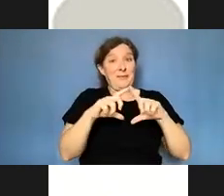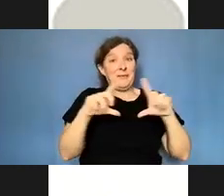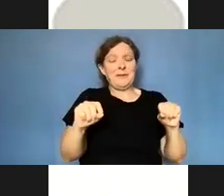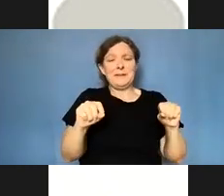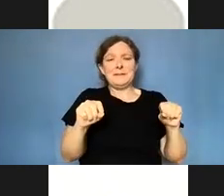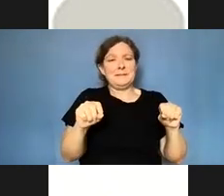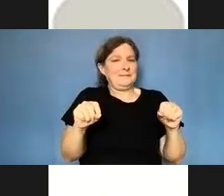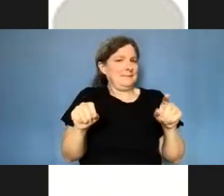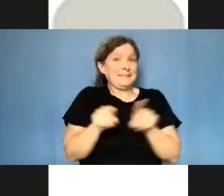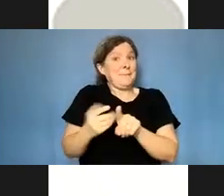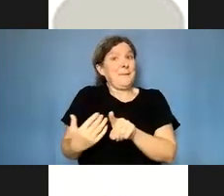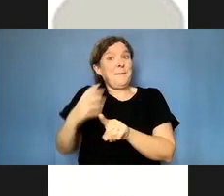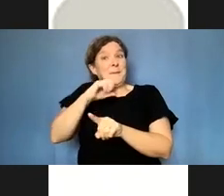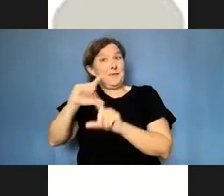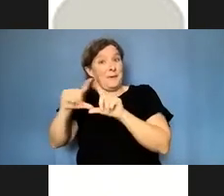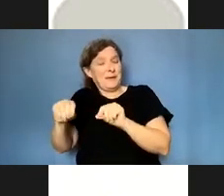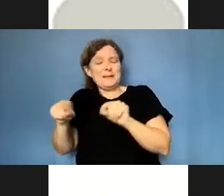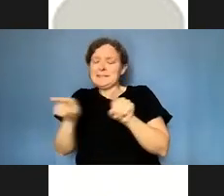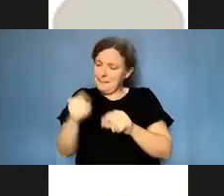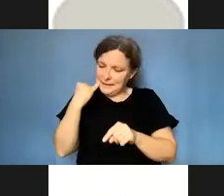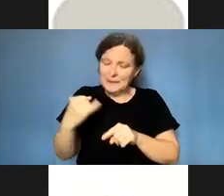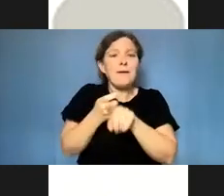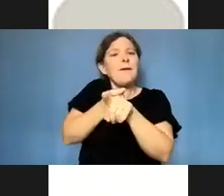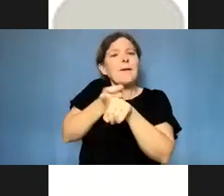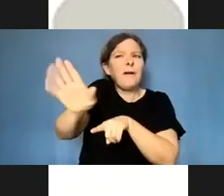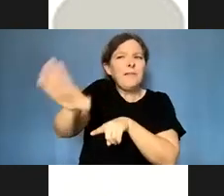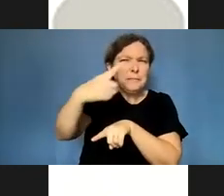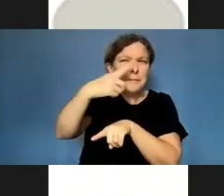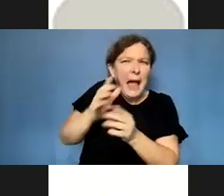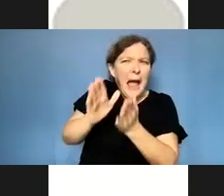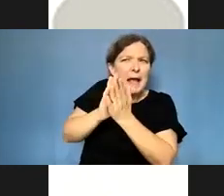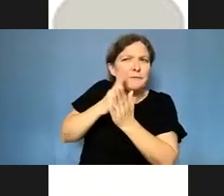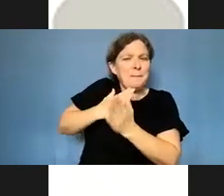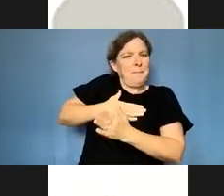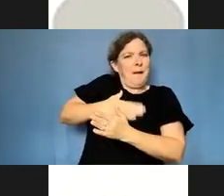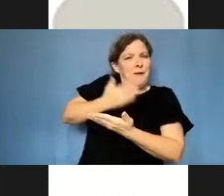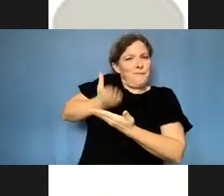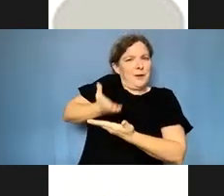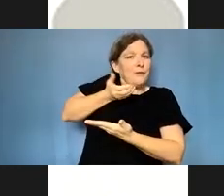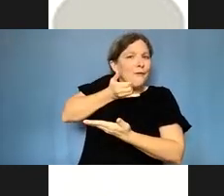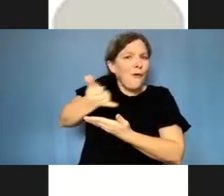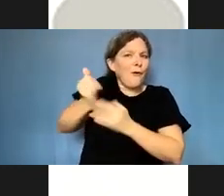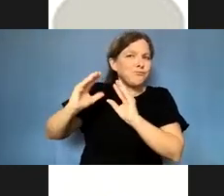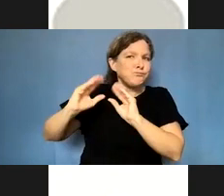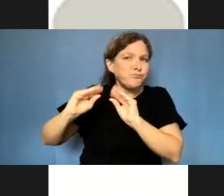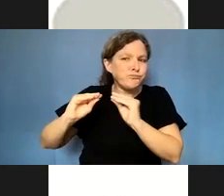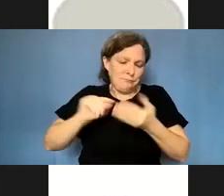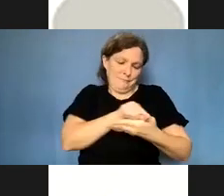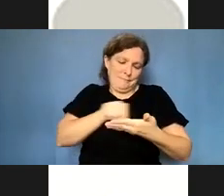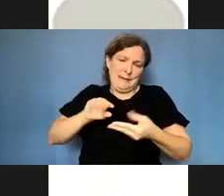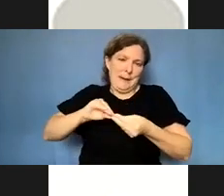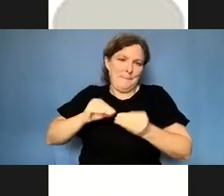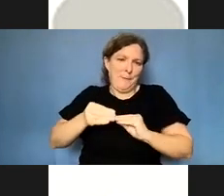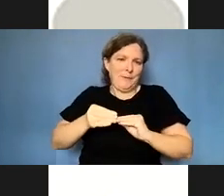someone with an older red and white health card, you would request your vaccination record by phone from the number you see there ending